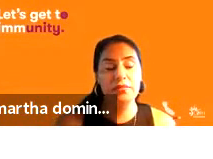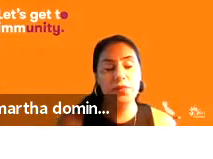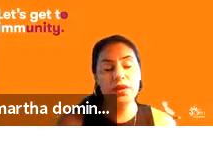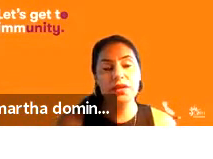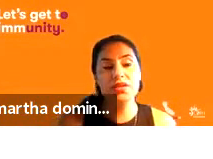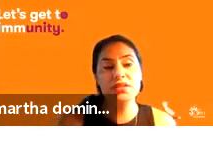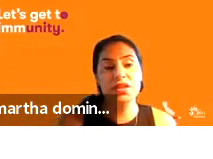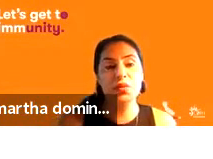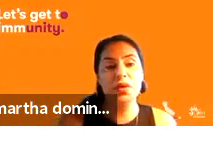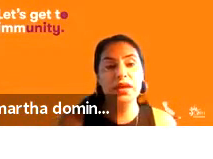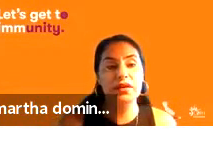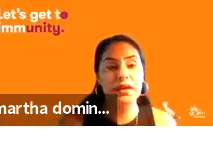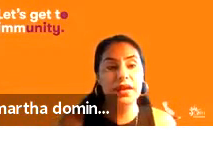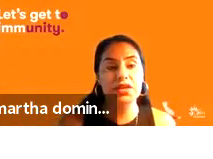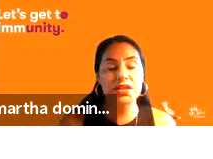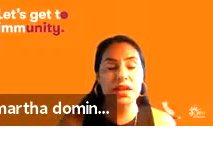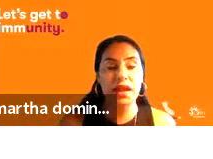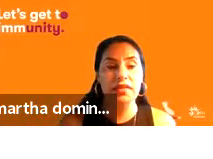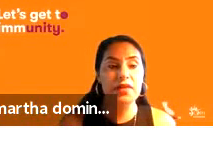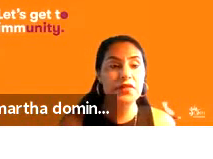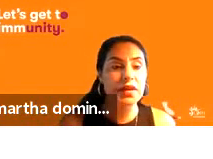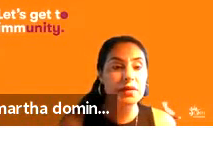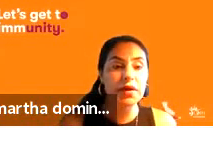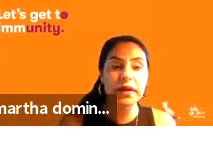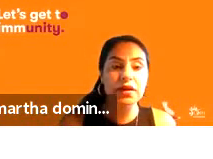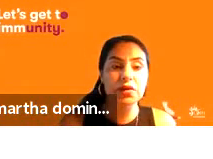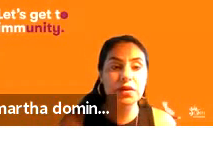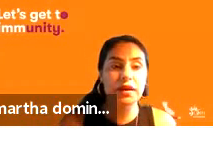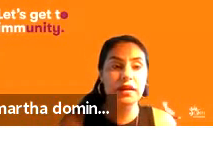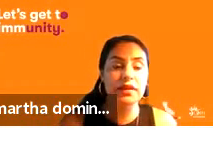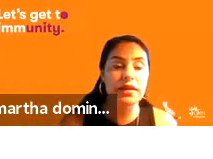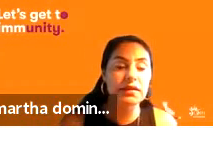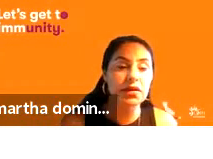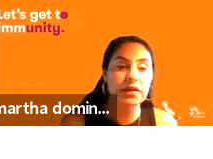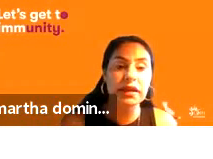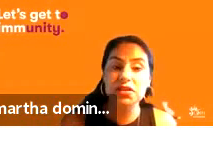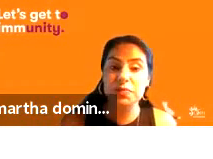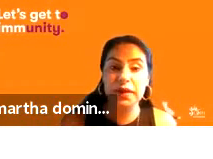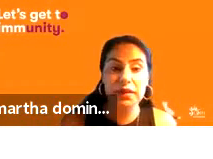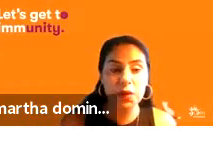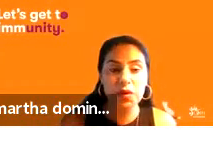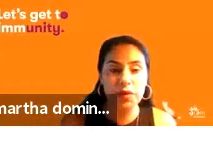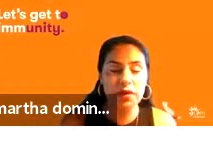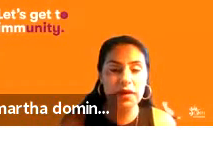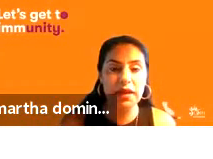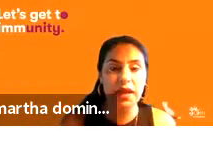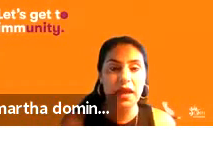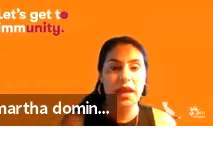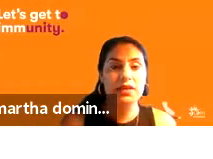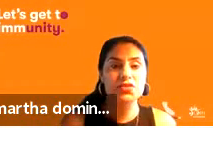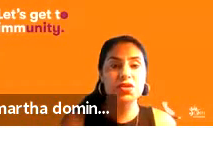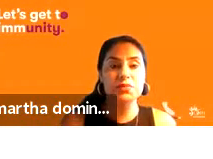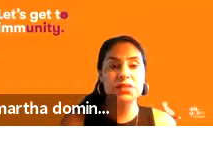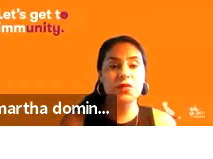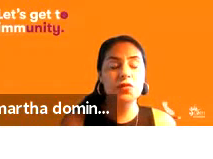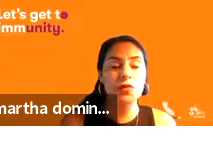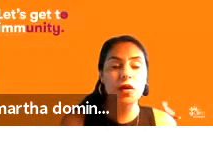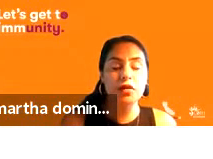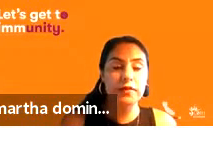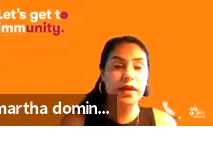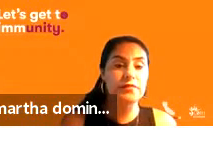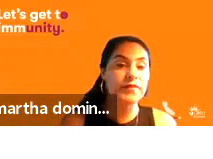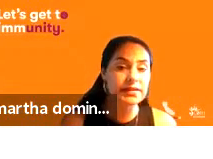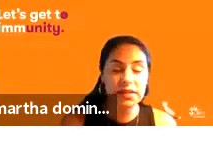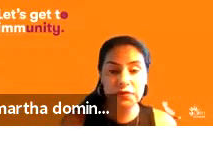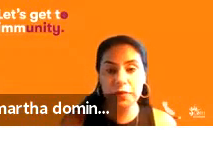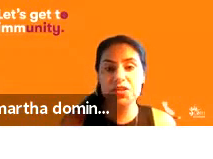that we need to continue working on engaging the African American community, the Latino English bilingual community in terms of